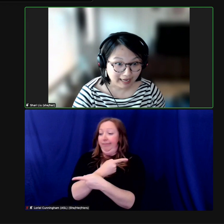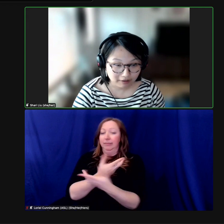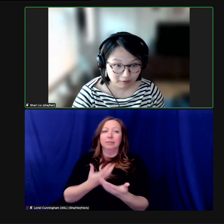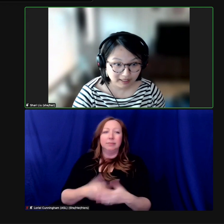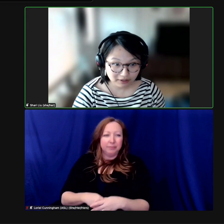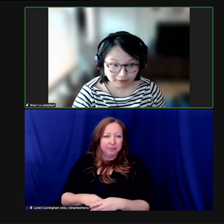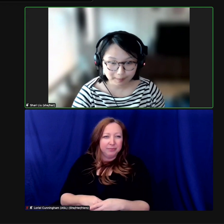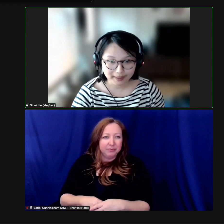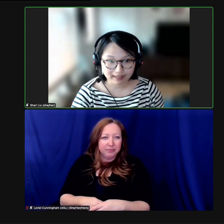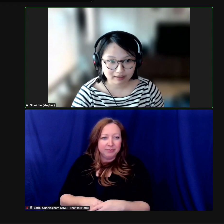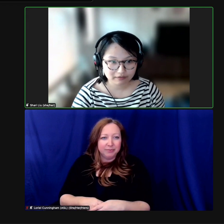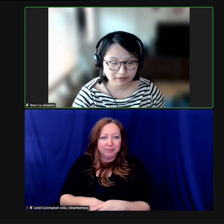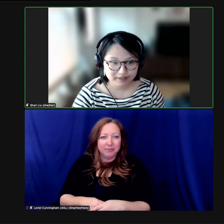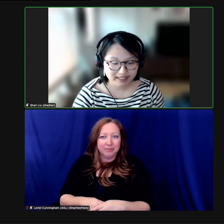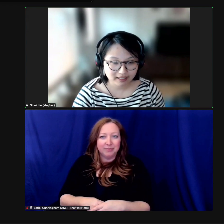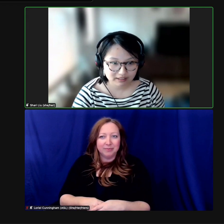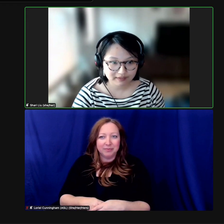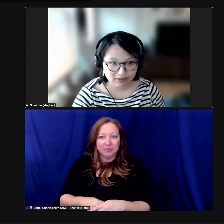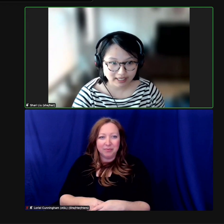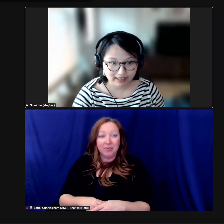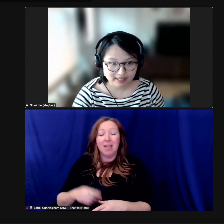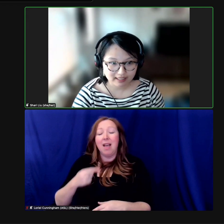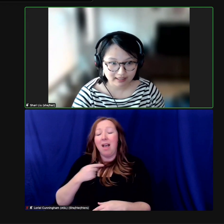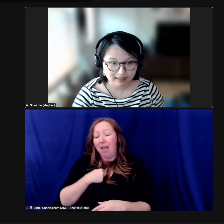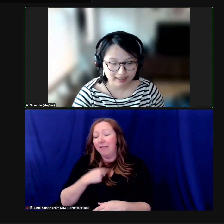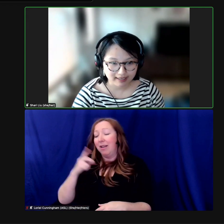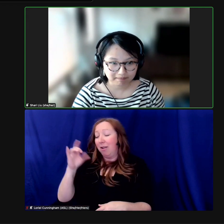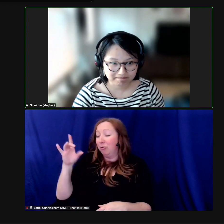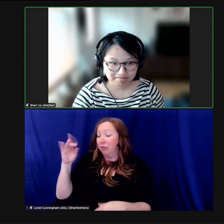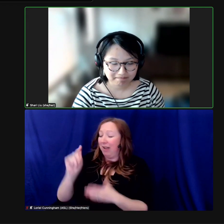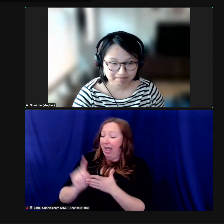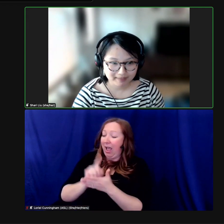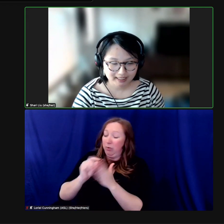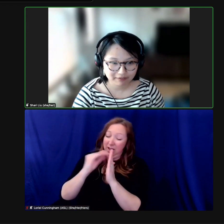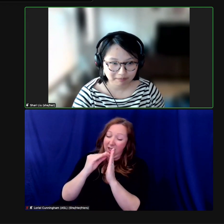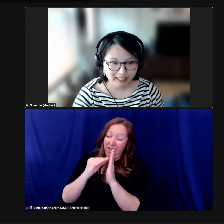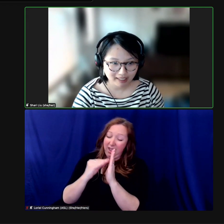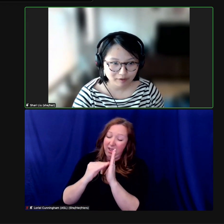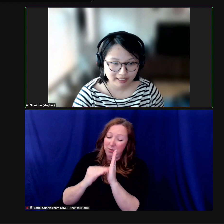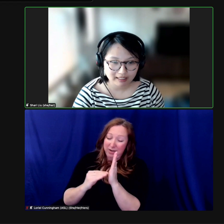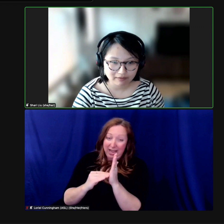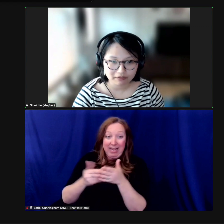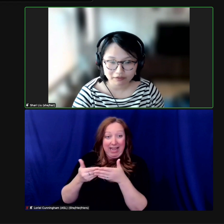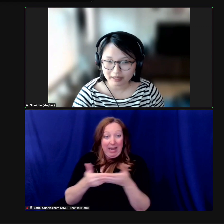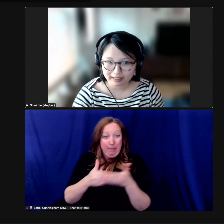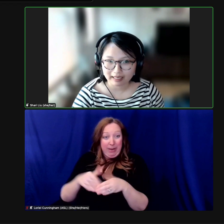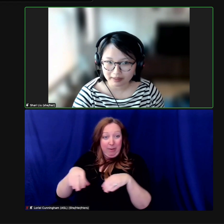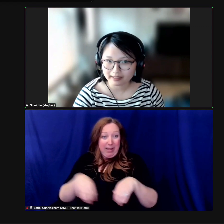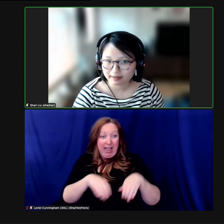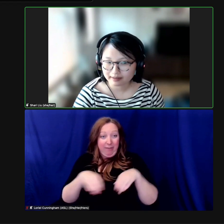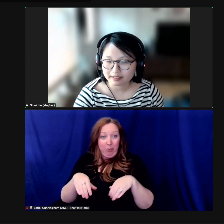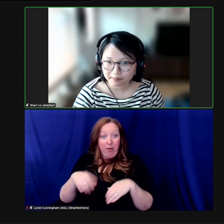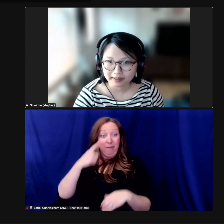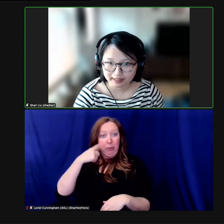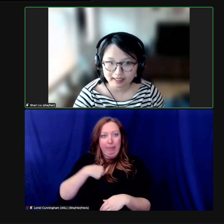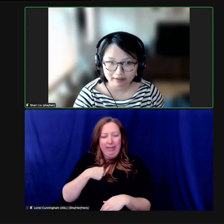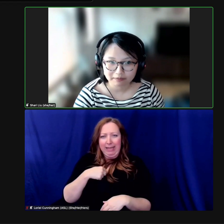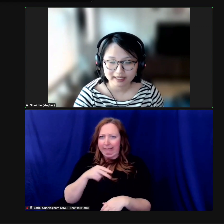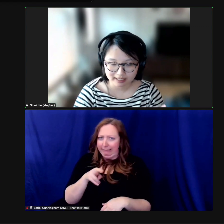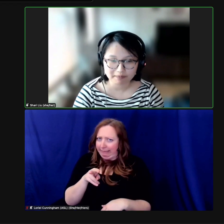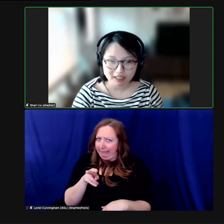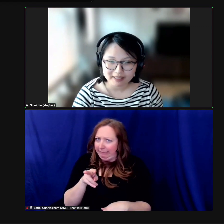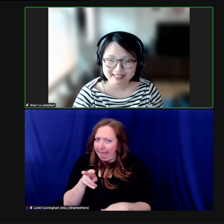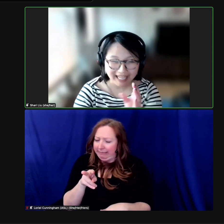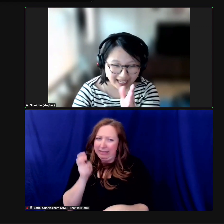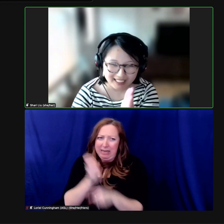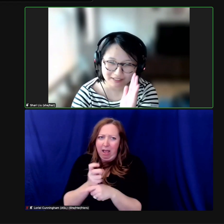So I don't know about you, but I've spent hundreds of hours annotating infant behavior, and even for me, that one is pretty tough